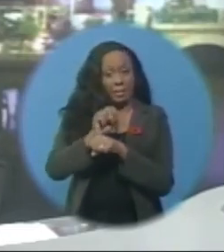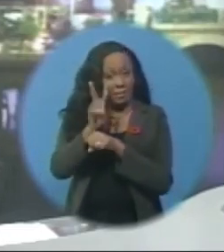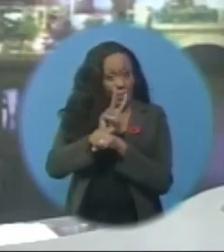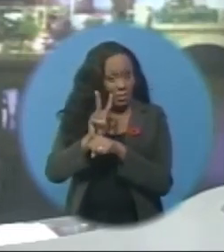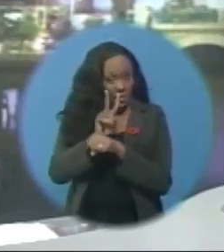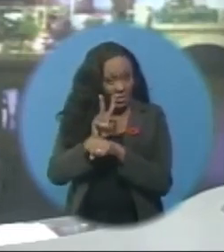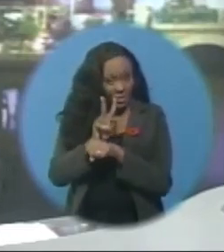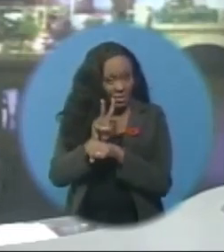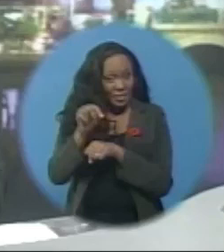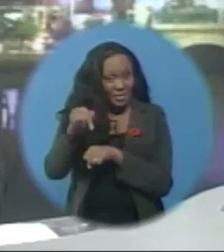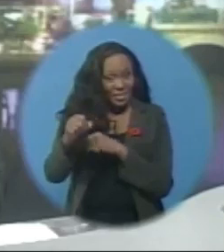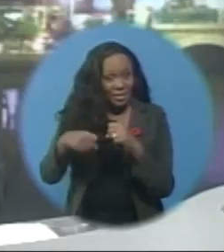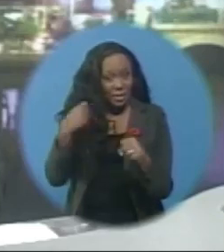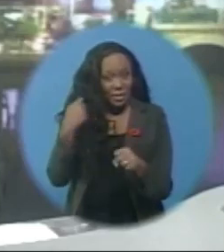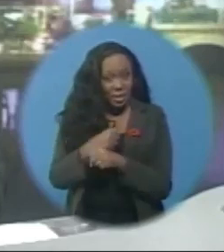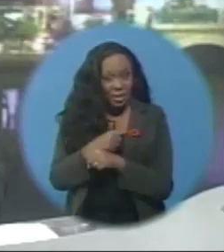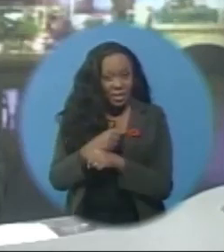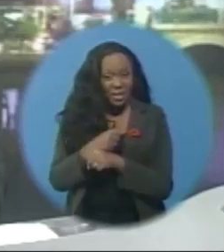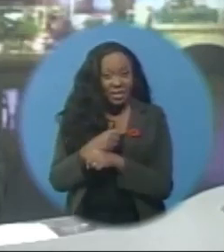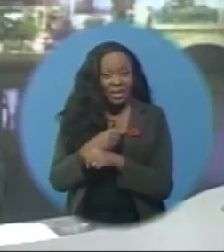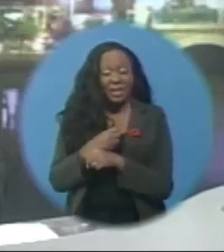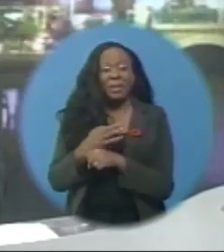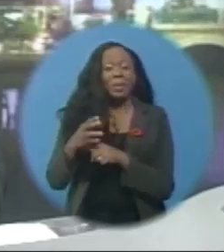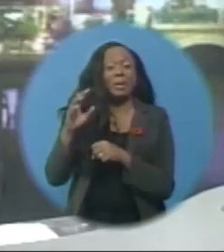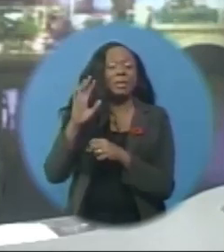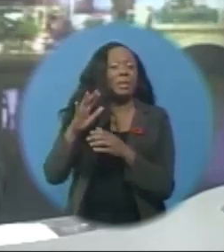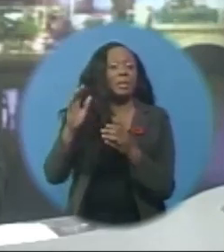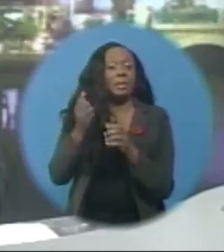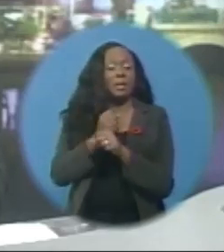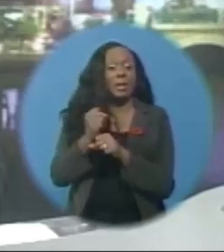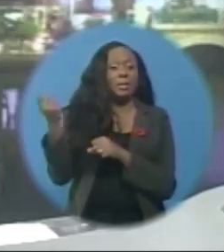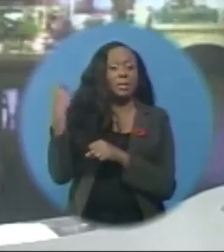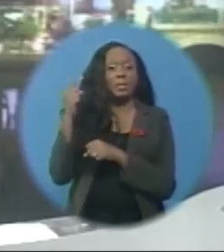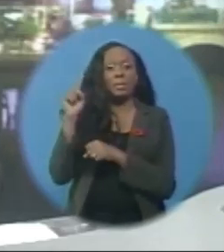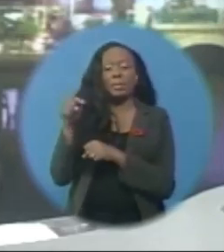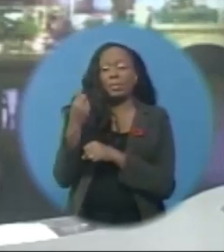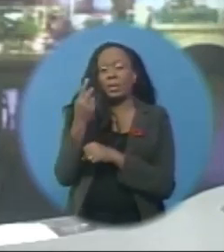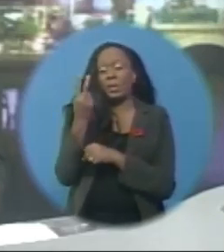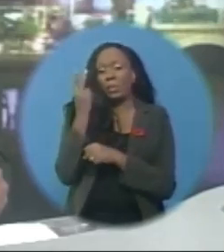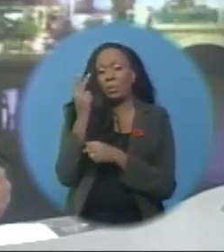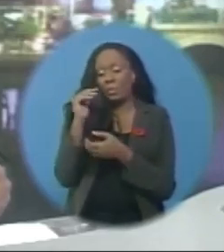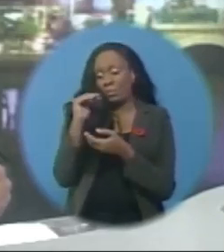in St. Vincent this year. That's just 2 less than the number killed in 2016.